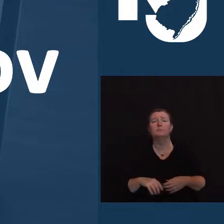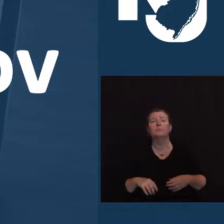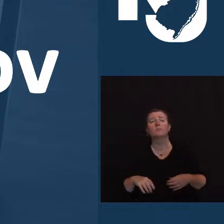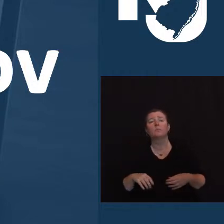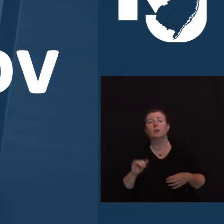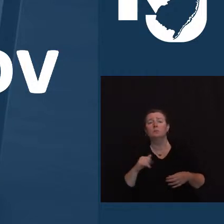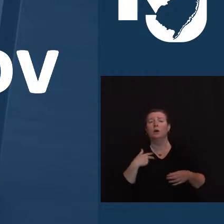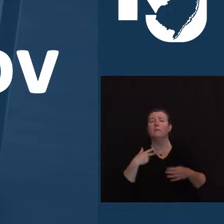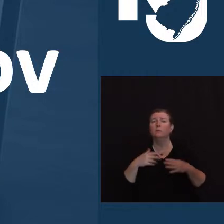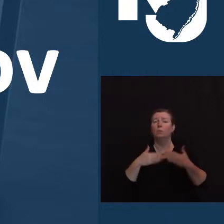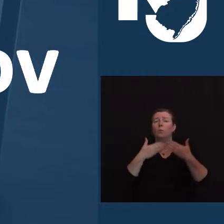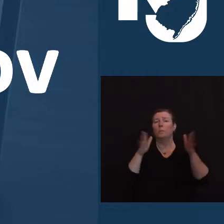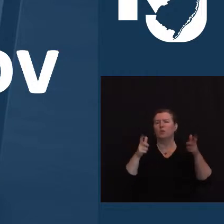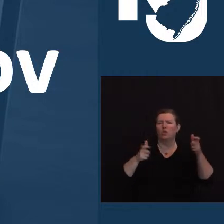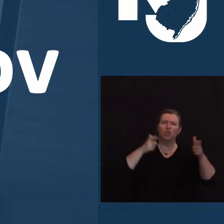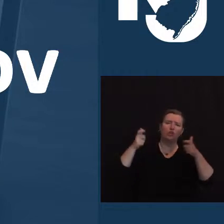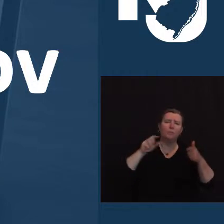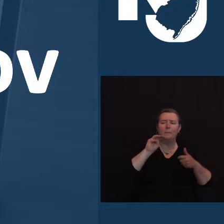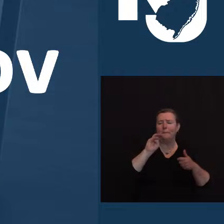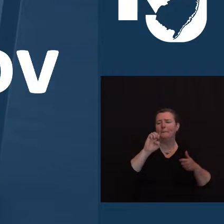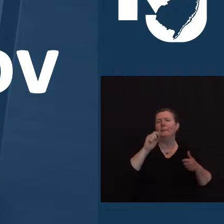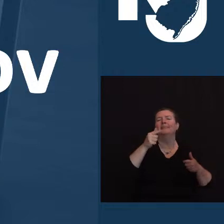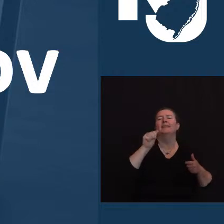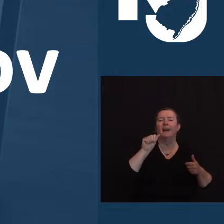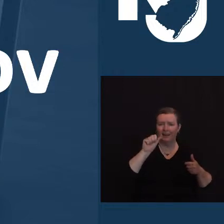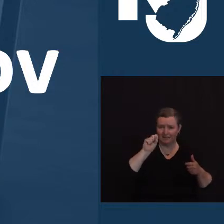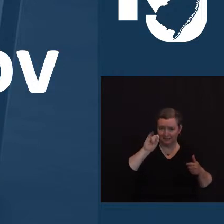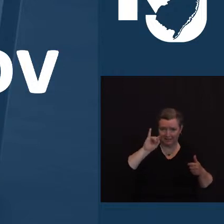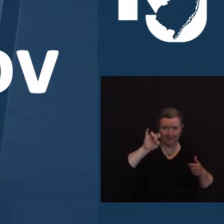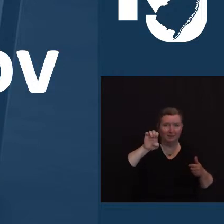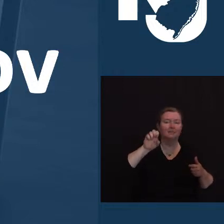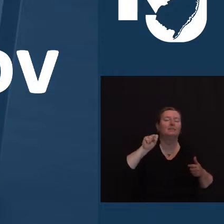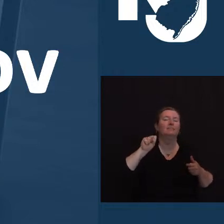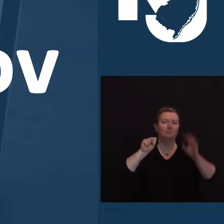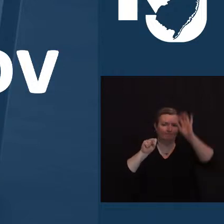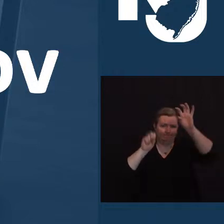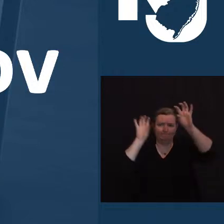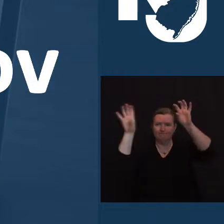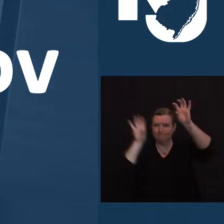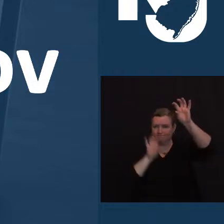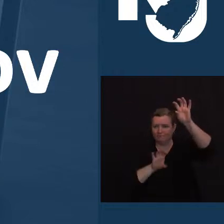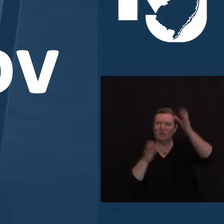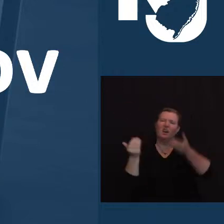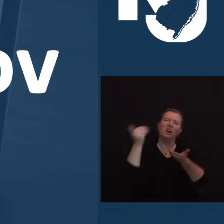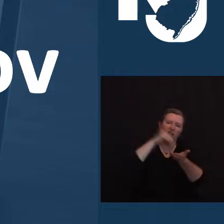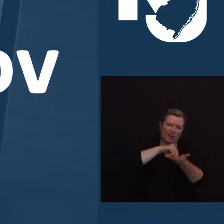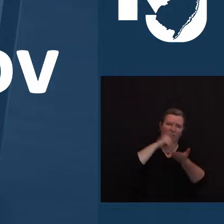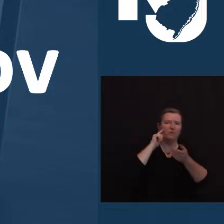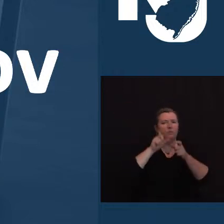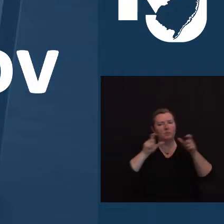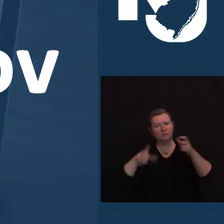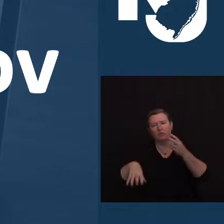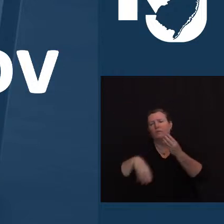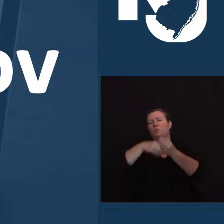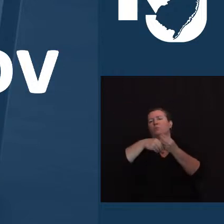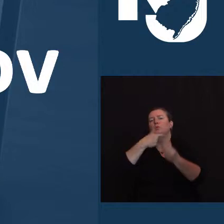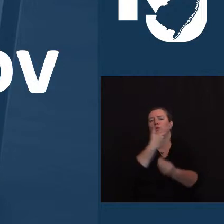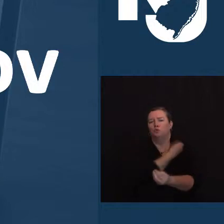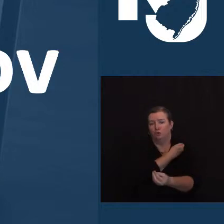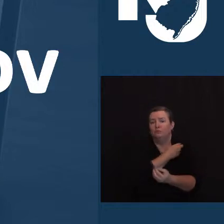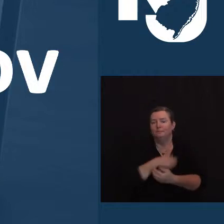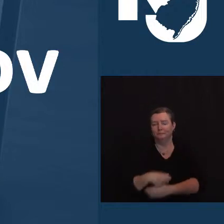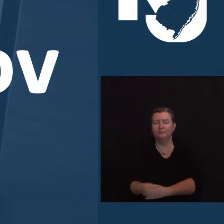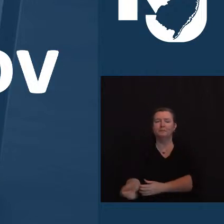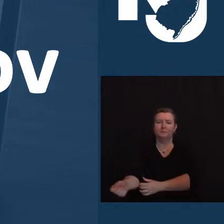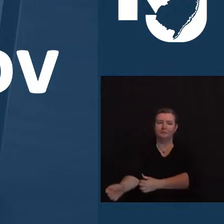sites and mega sites to serve the millions of individuals who will become eligible for booster shots this fall. We believe we can